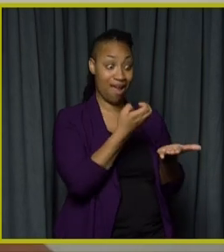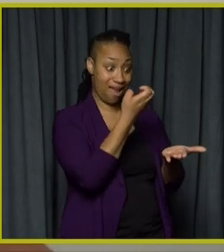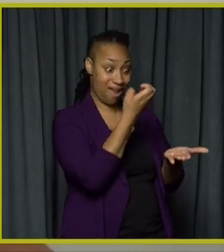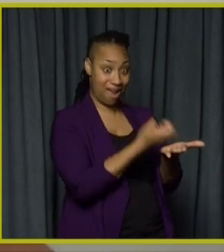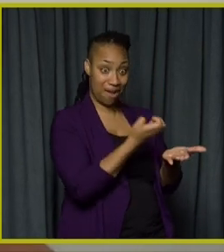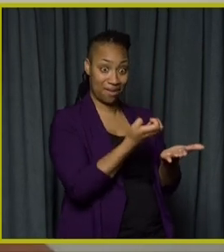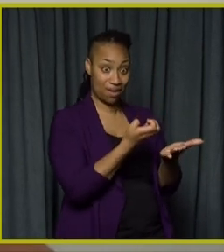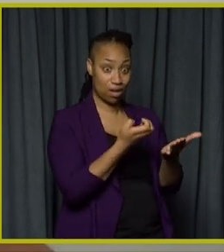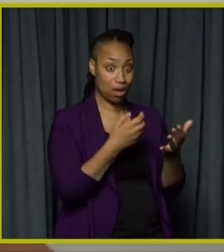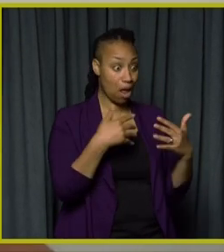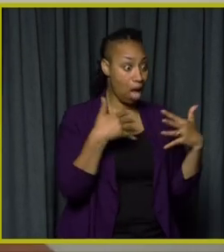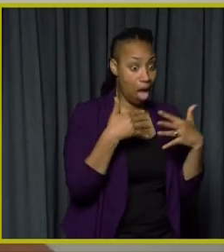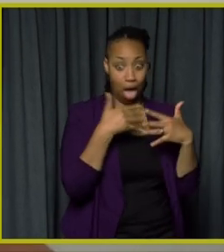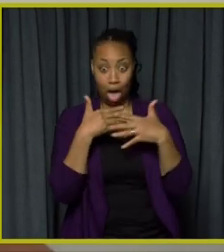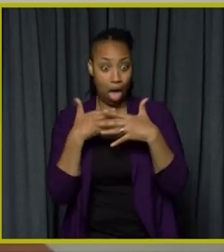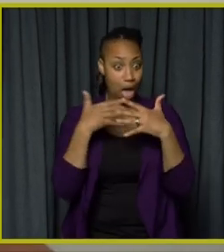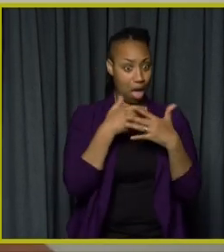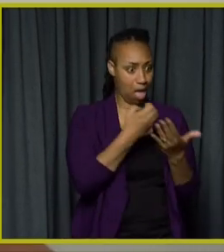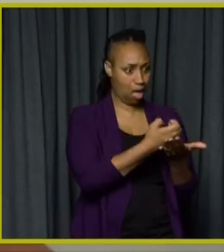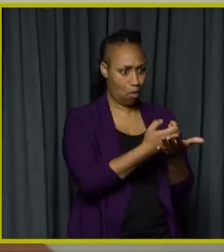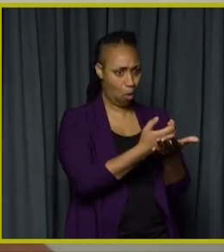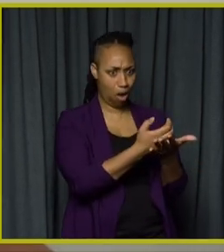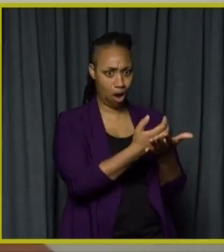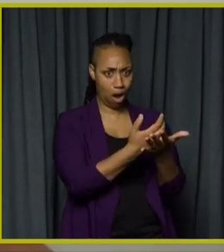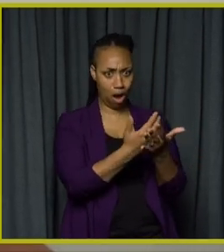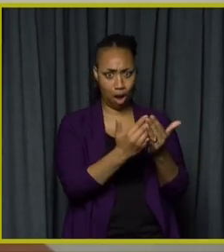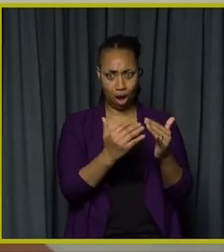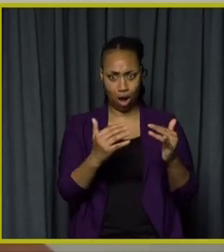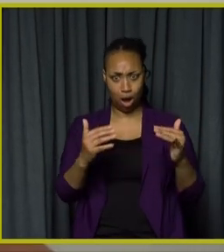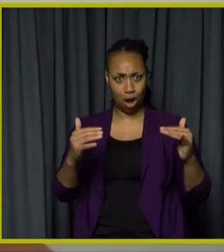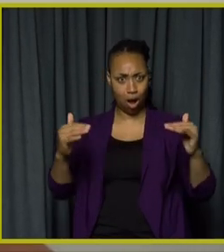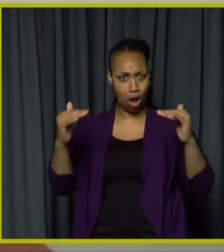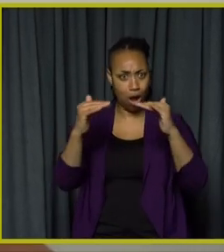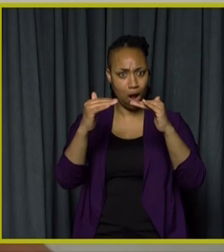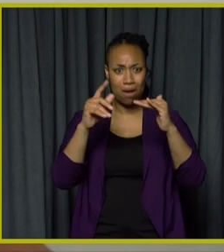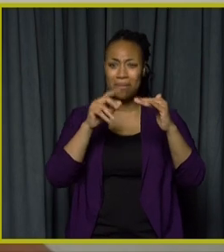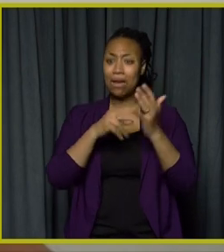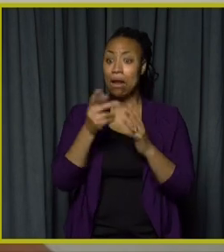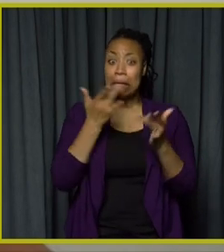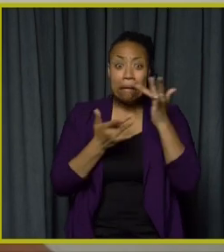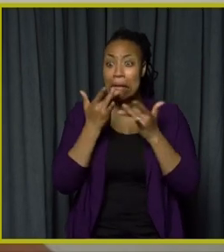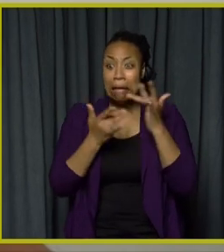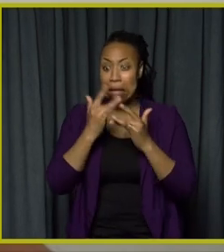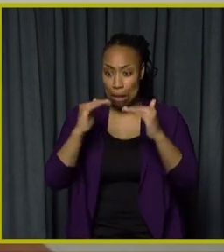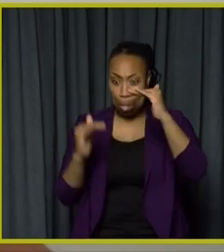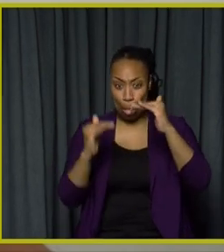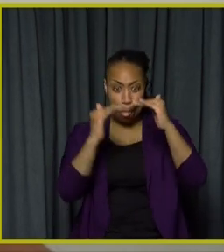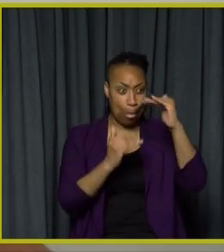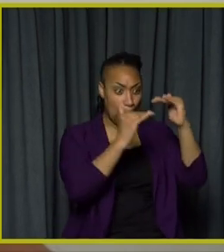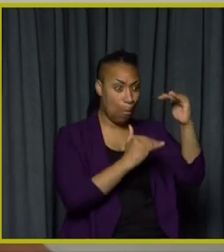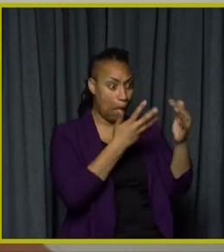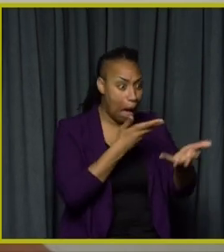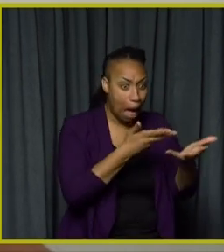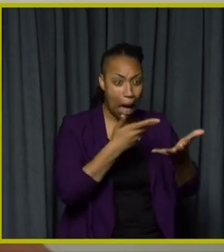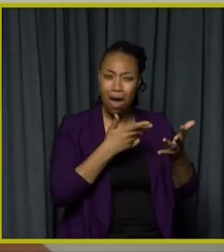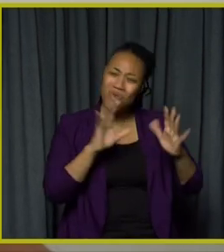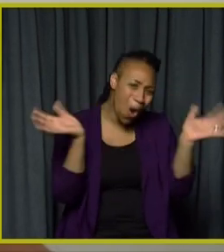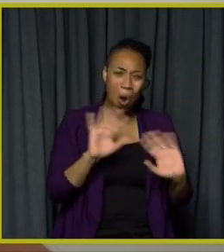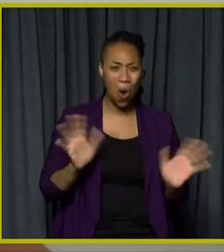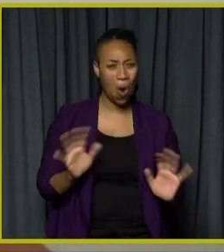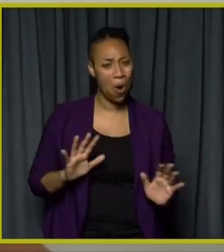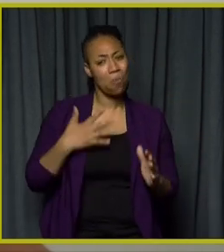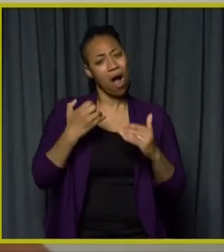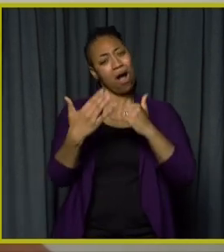roulette, and they have the ability to save and weather the storms that is the crisis of